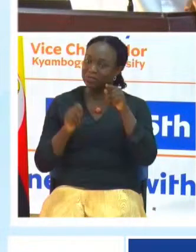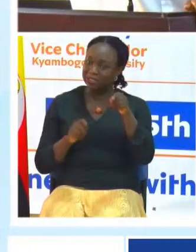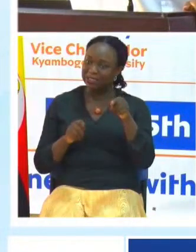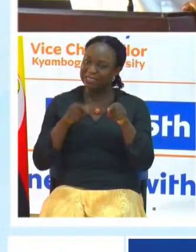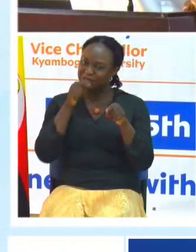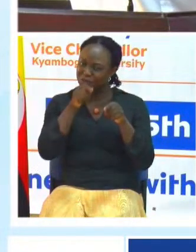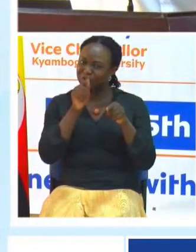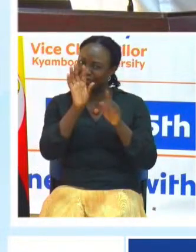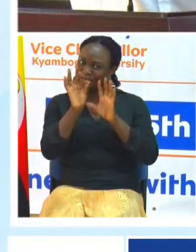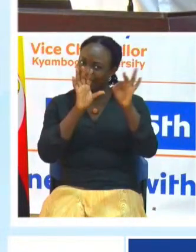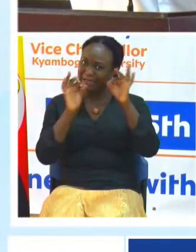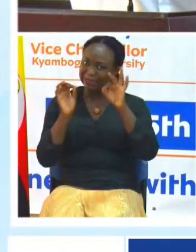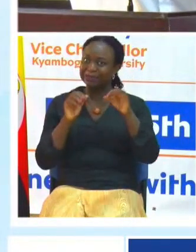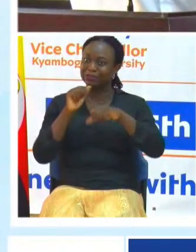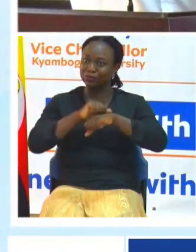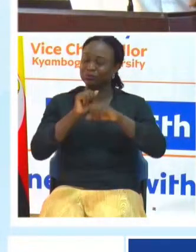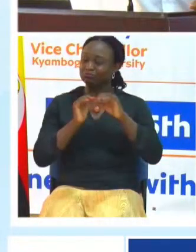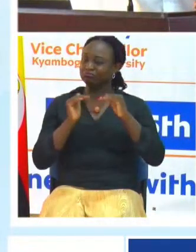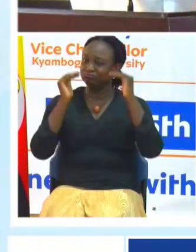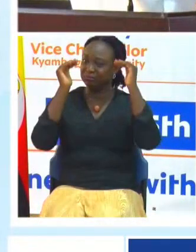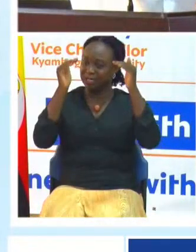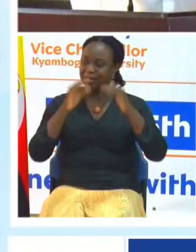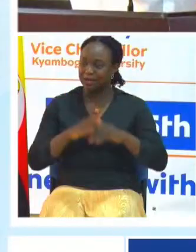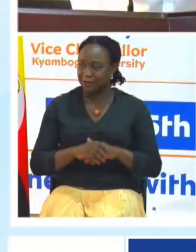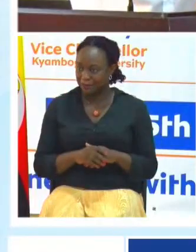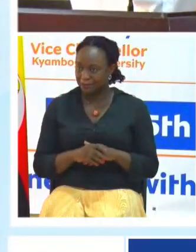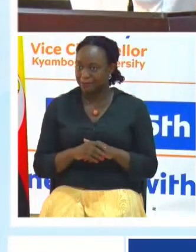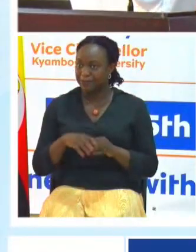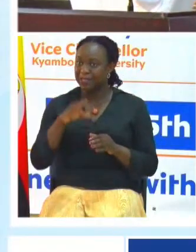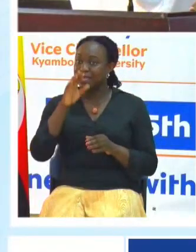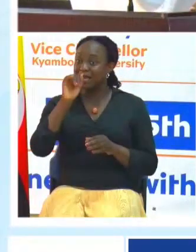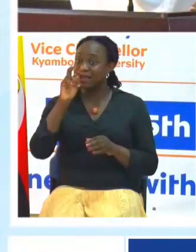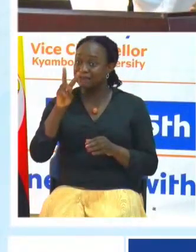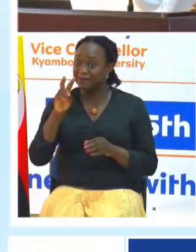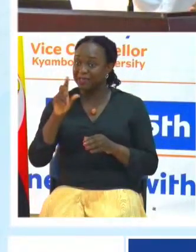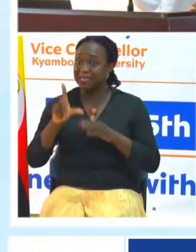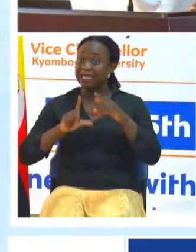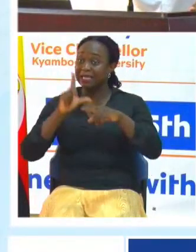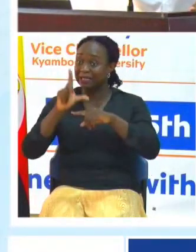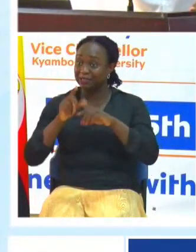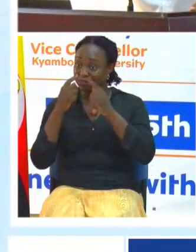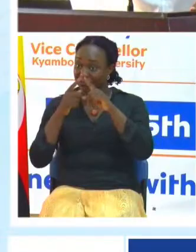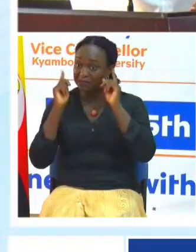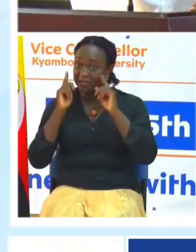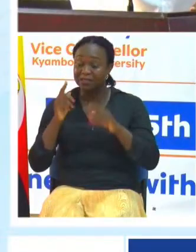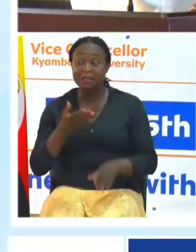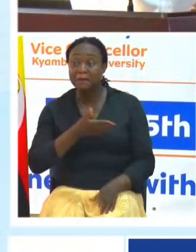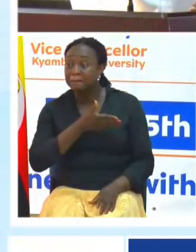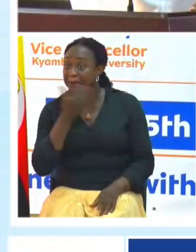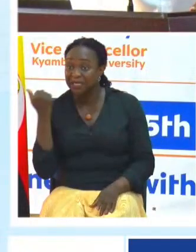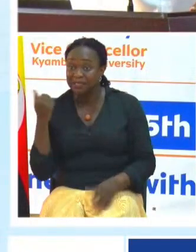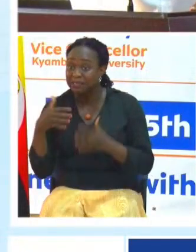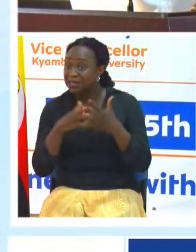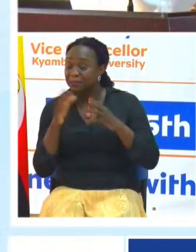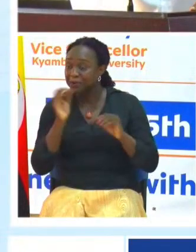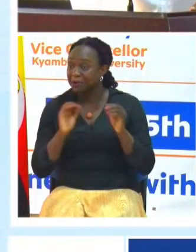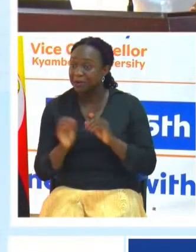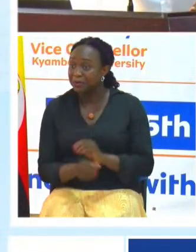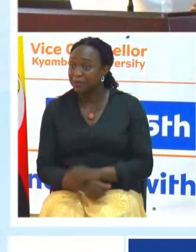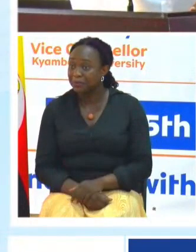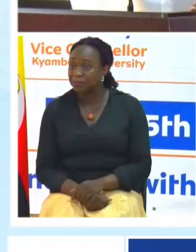highly selective schools. Disclaimer, Ivy League universities are not the best universities in the United